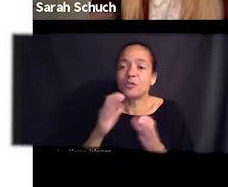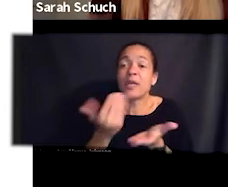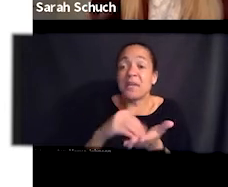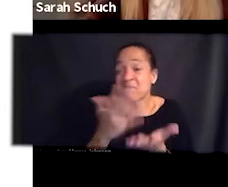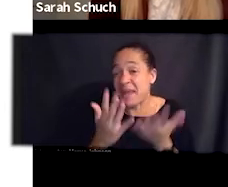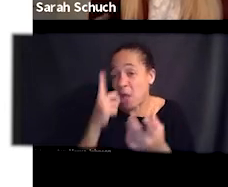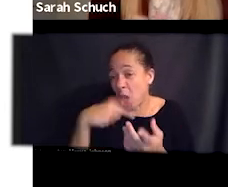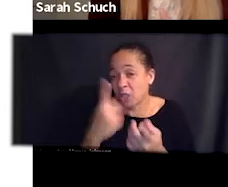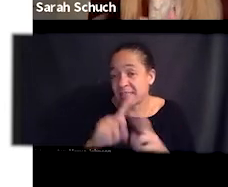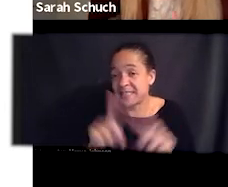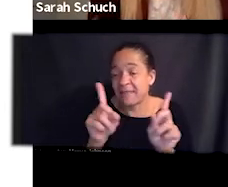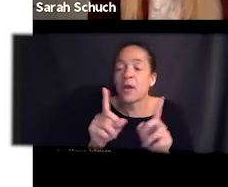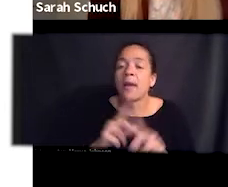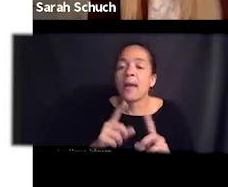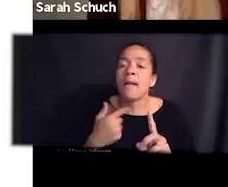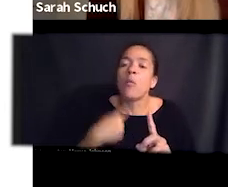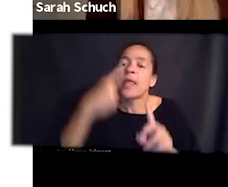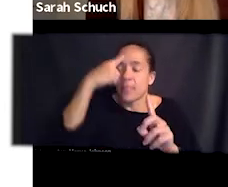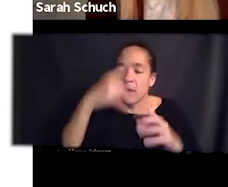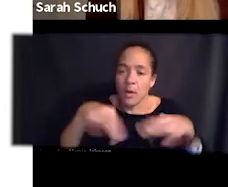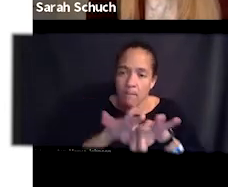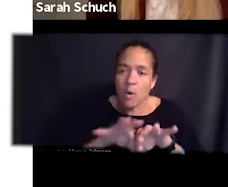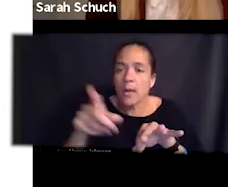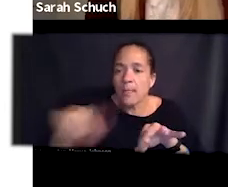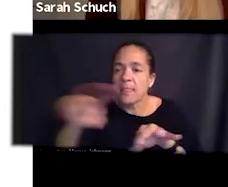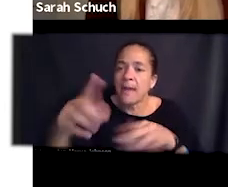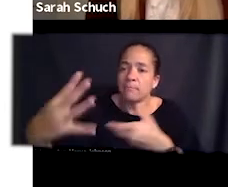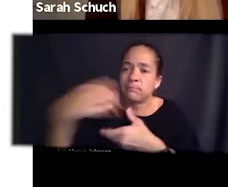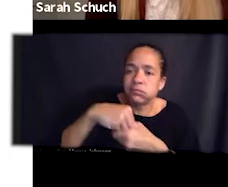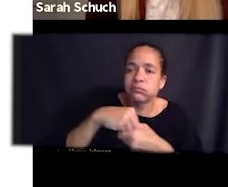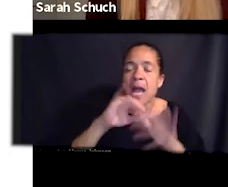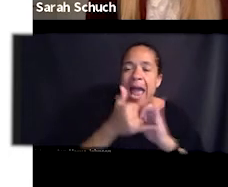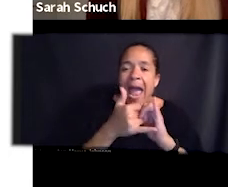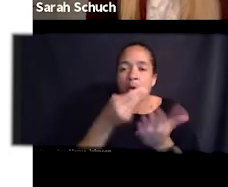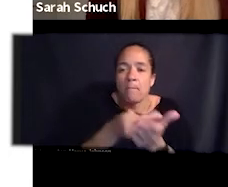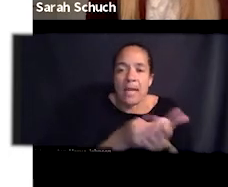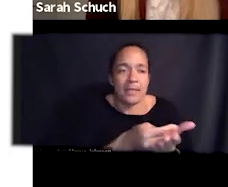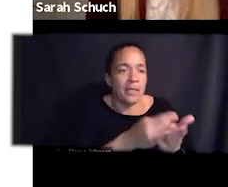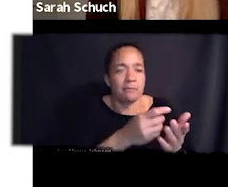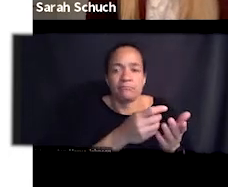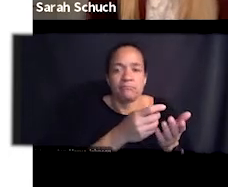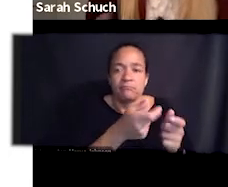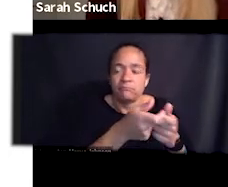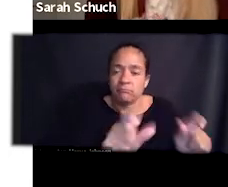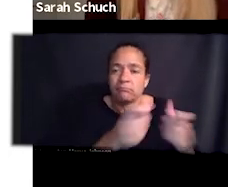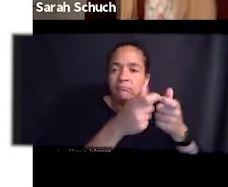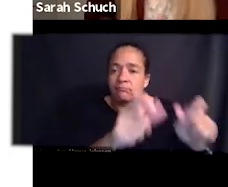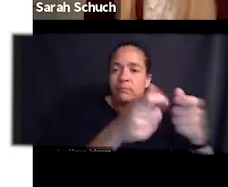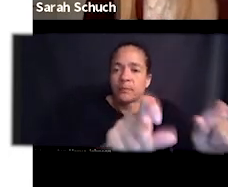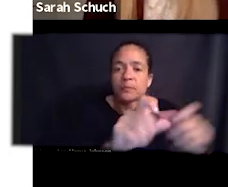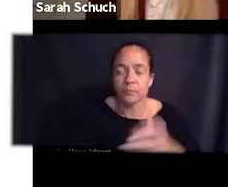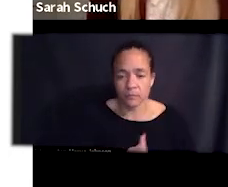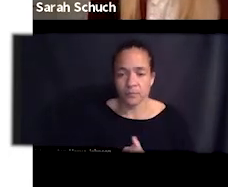important for people to say how they wanted the money to be distributed. And something else cool about that is, you know, we say we